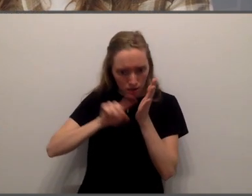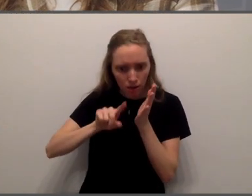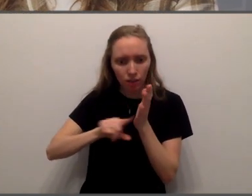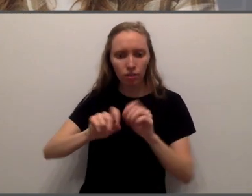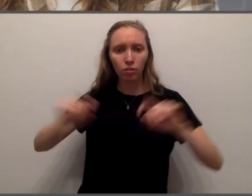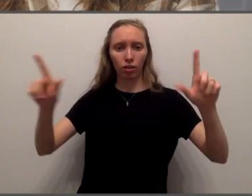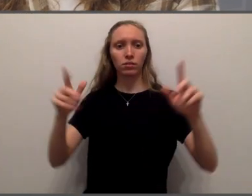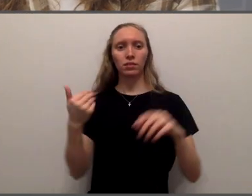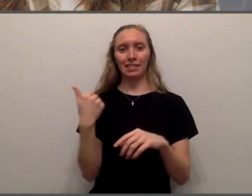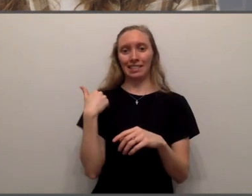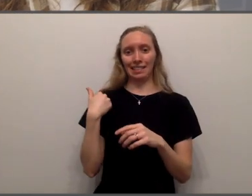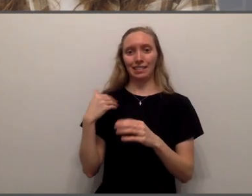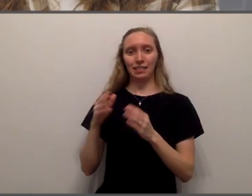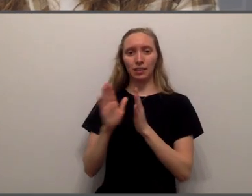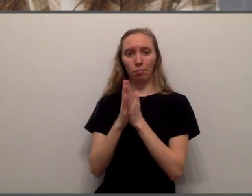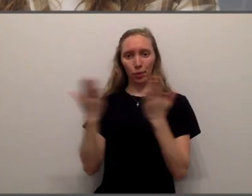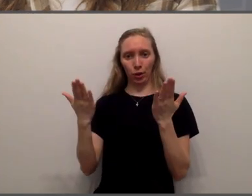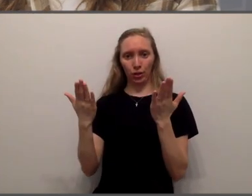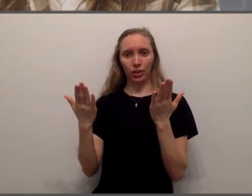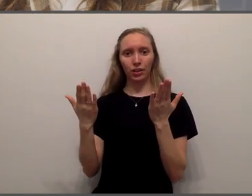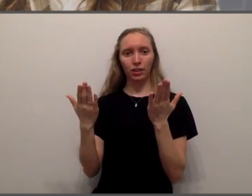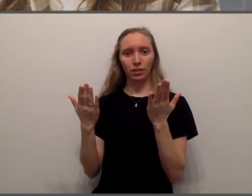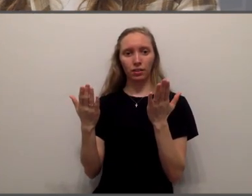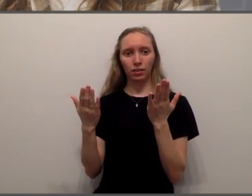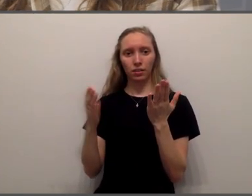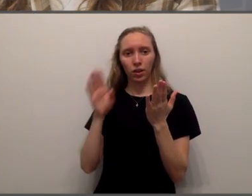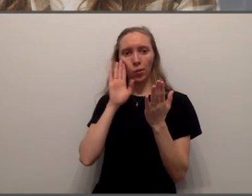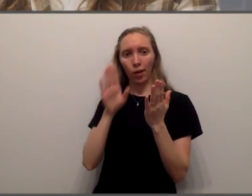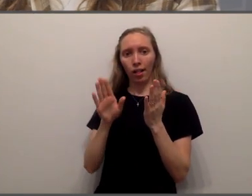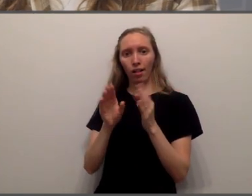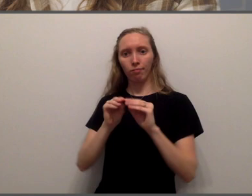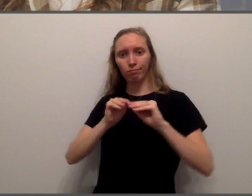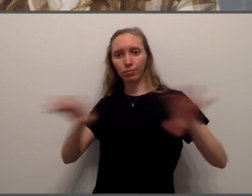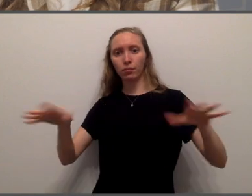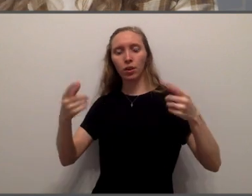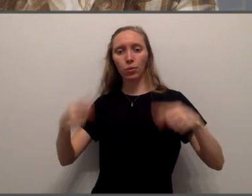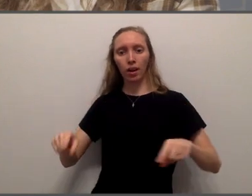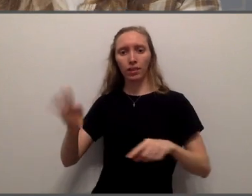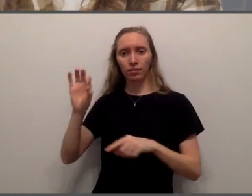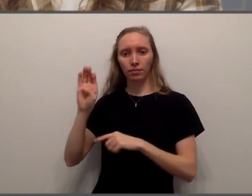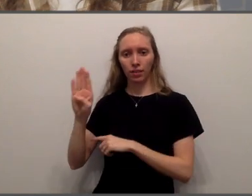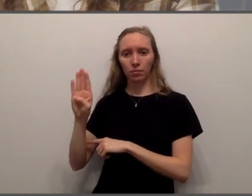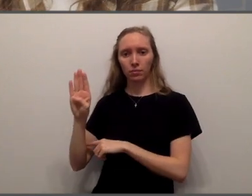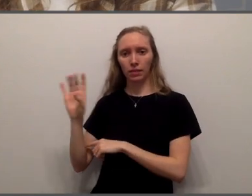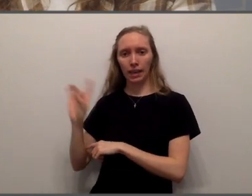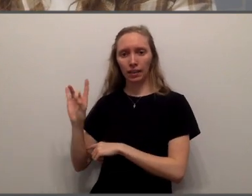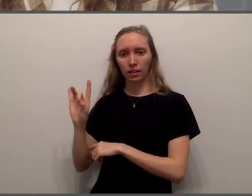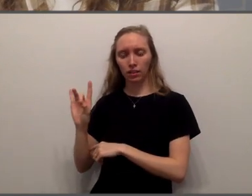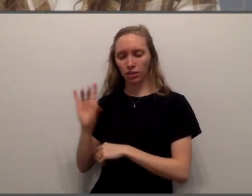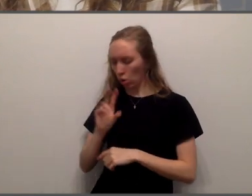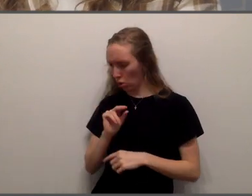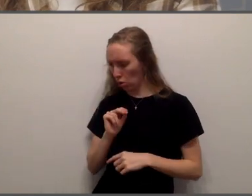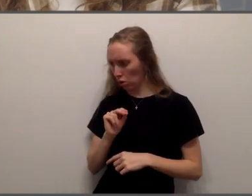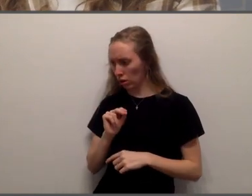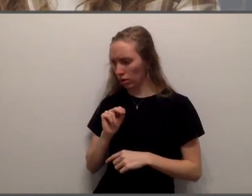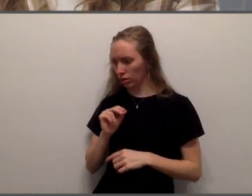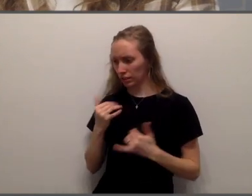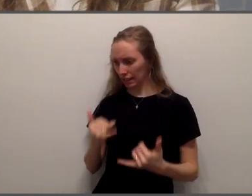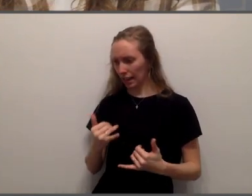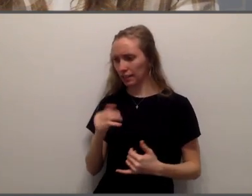9th, is today the 8th? I think. No, what's today? 7th. Today's the 7th. Yeah. It's in 2 days. In